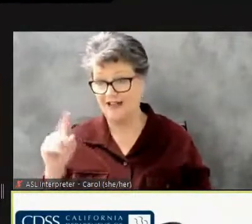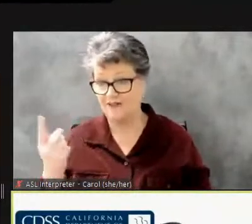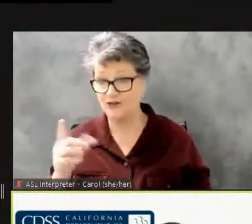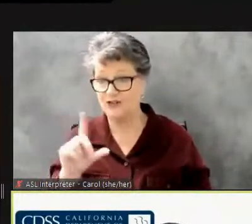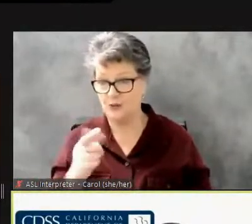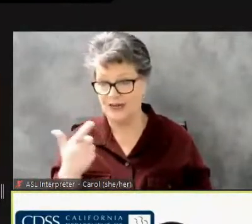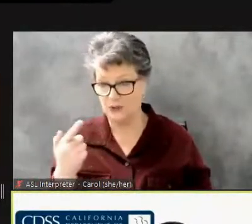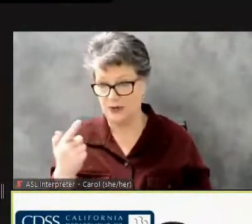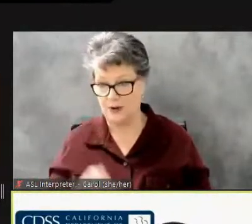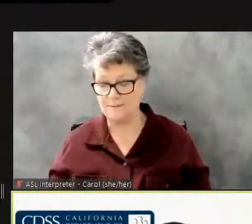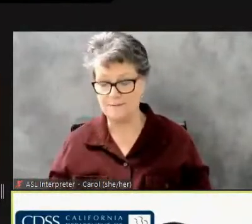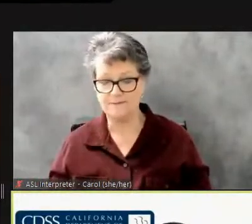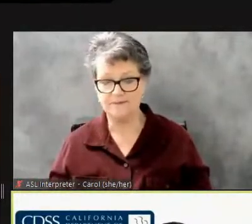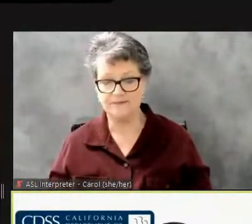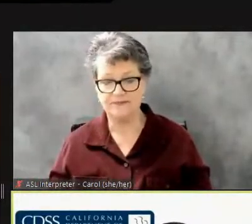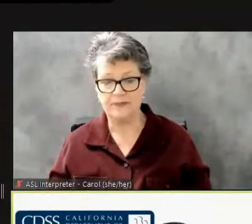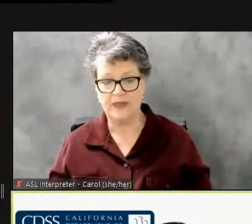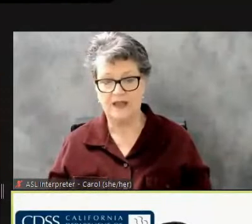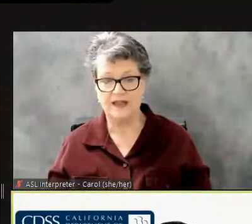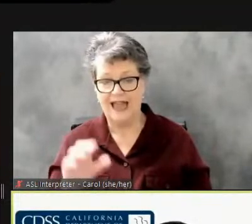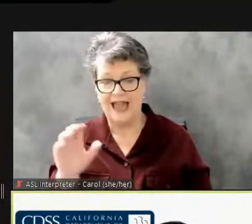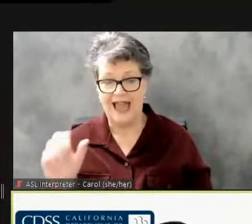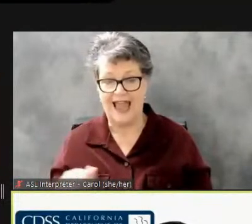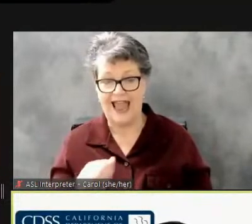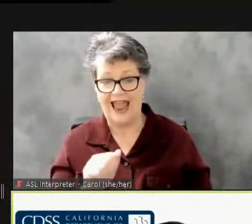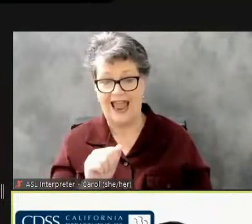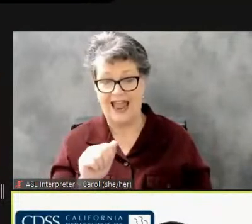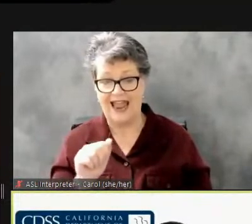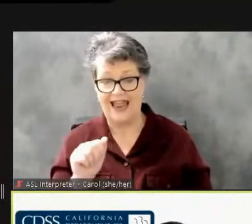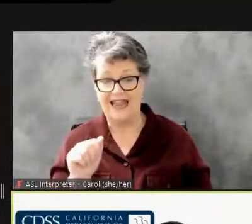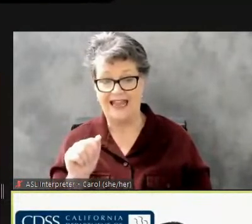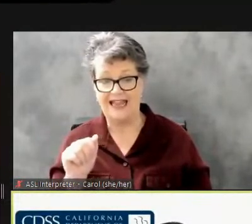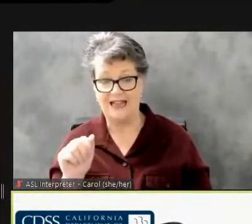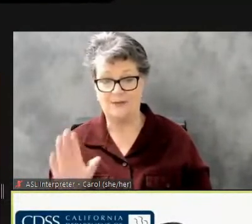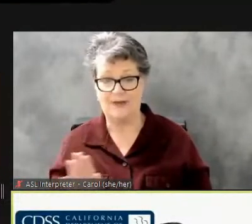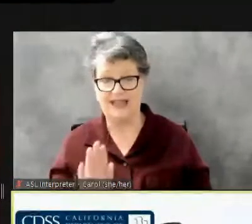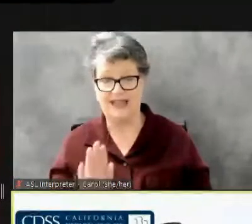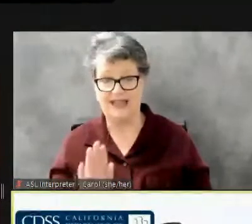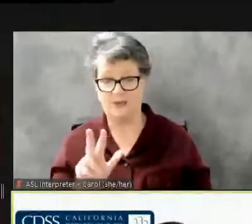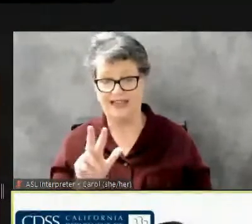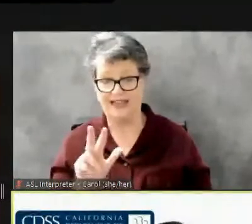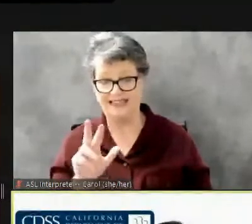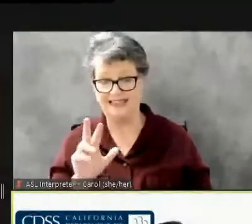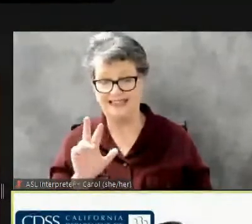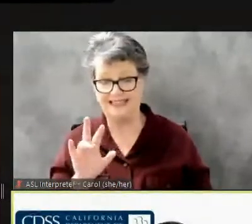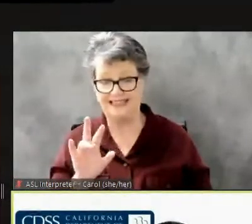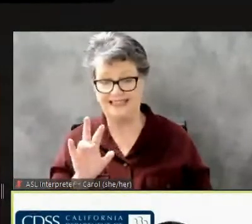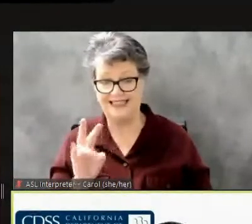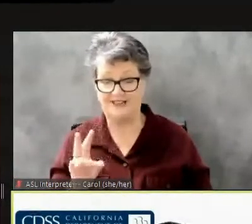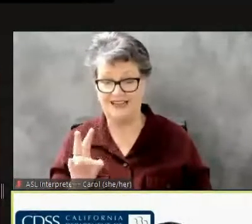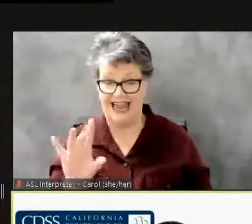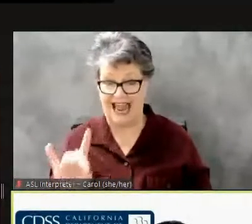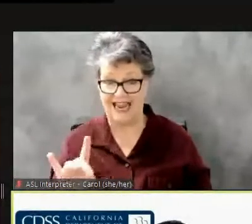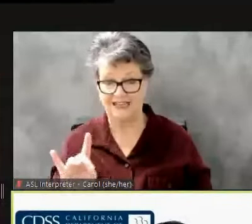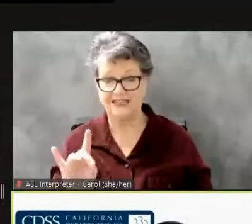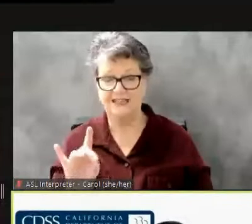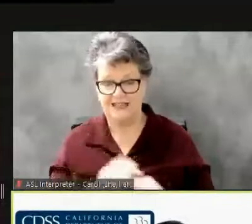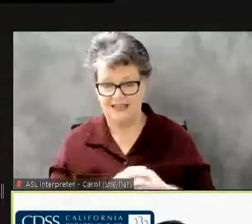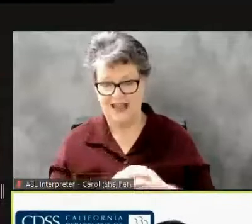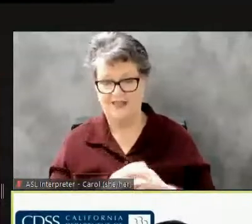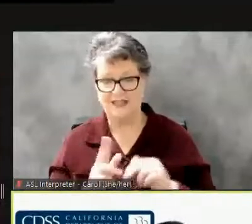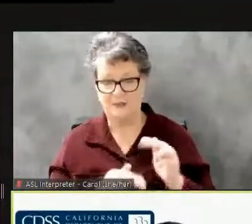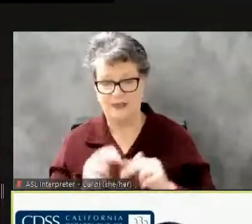2021. And AB 378 allowed family childcare providers, that includes licensed